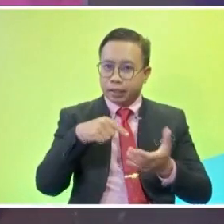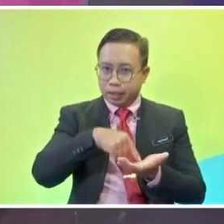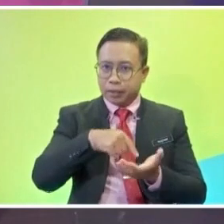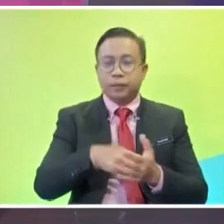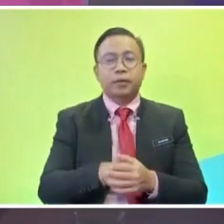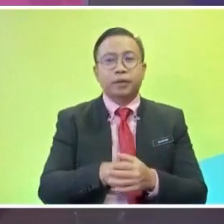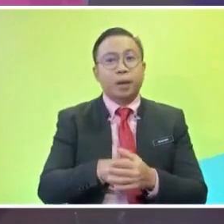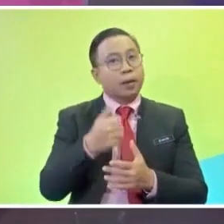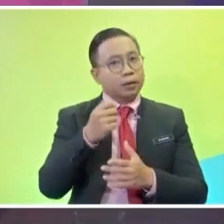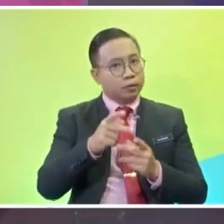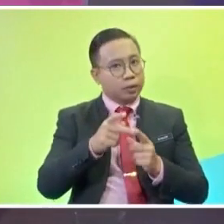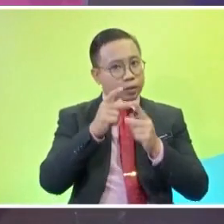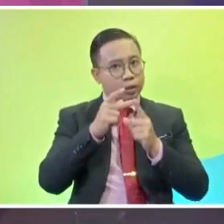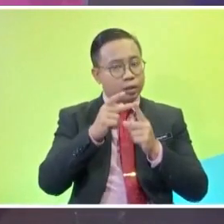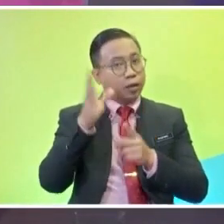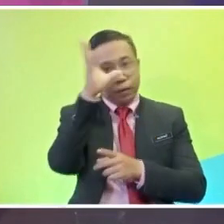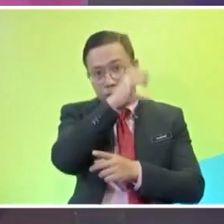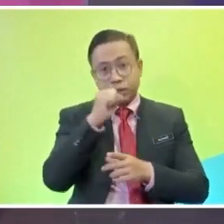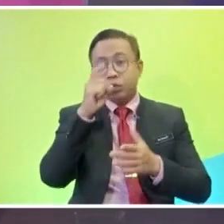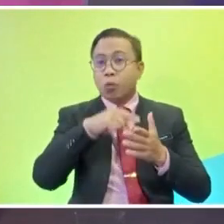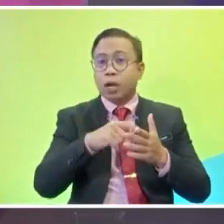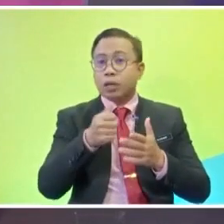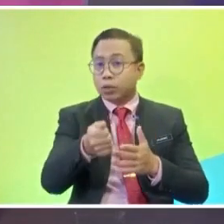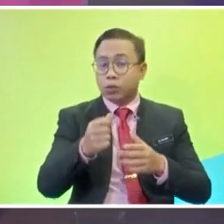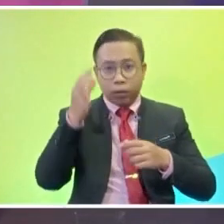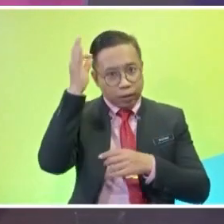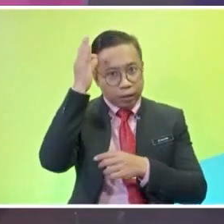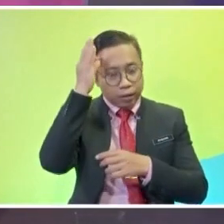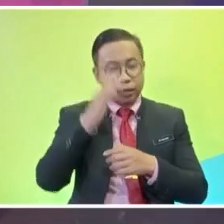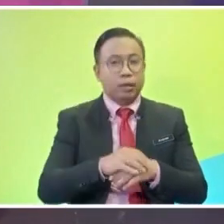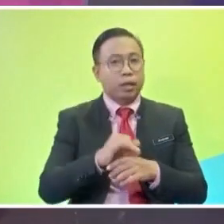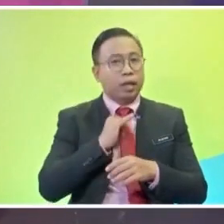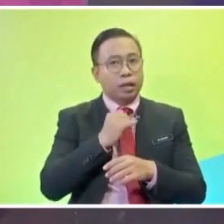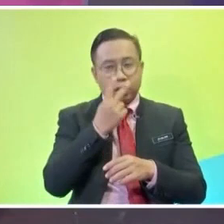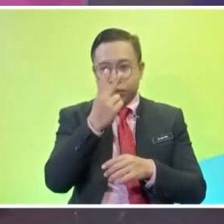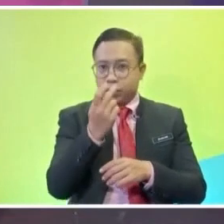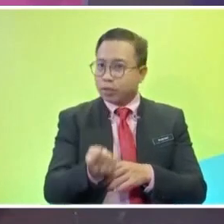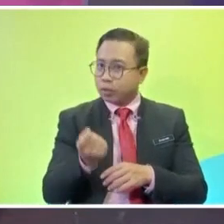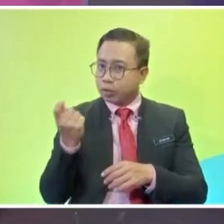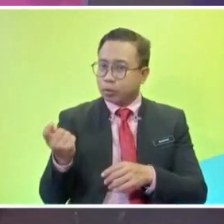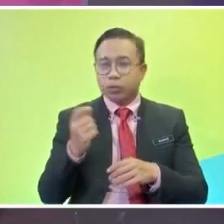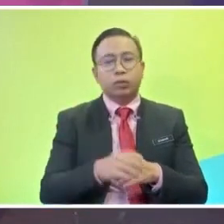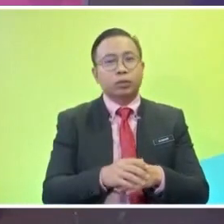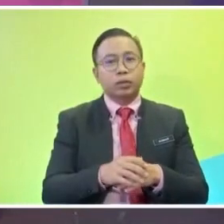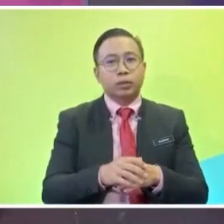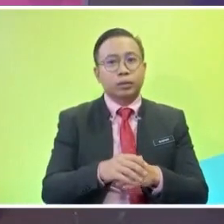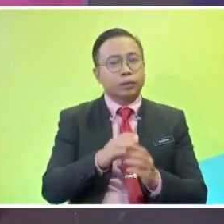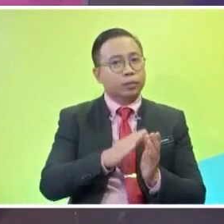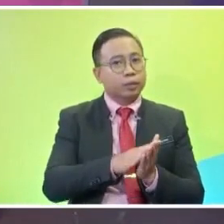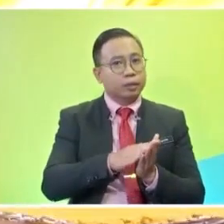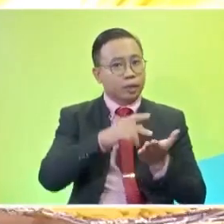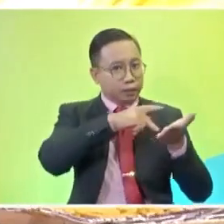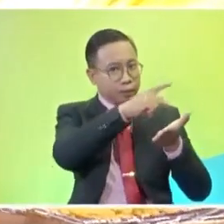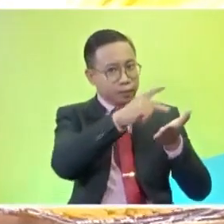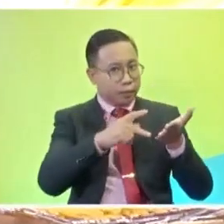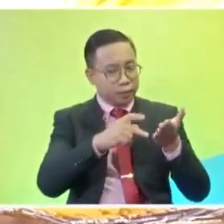special. Something special, okay. Take a guess. What do you think? Well, I see some dough over there. Is it pizza?